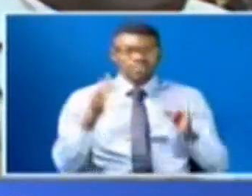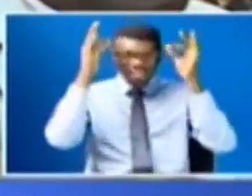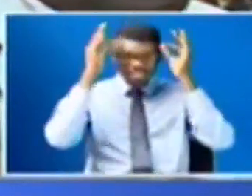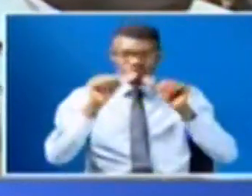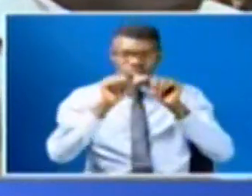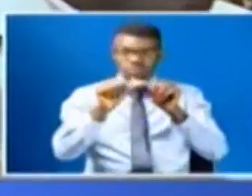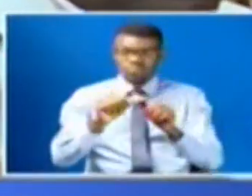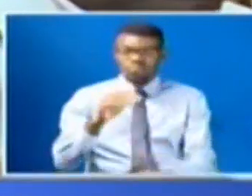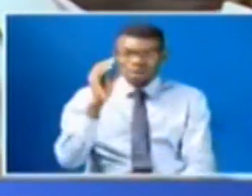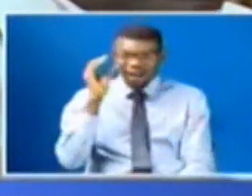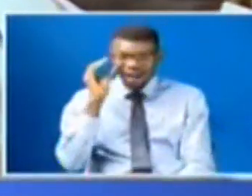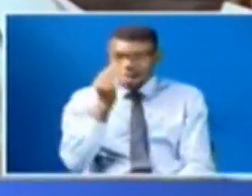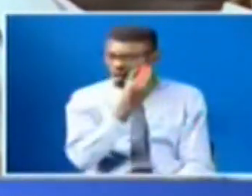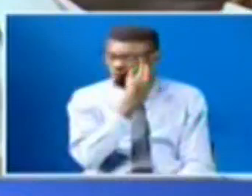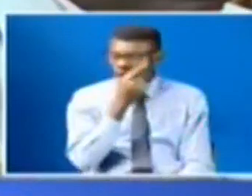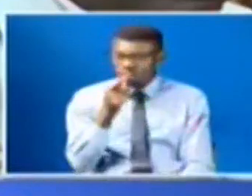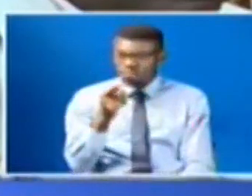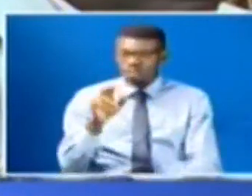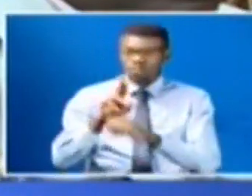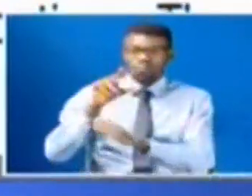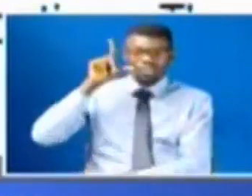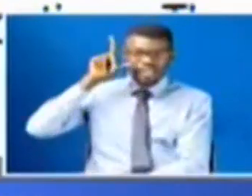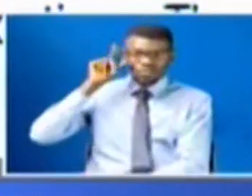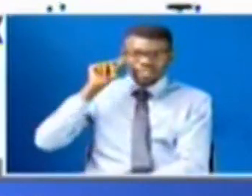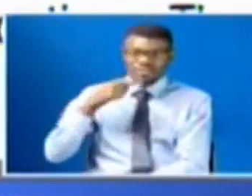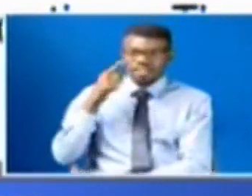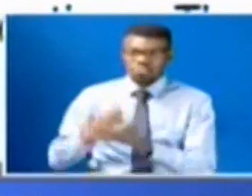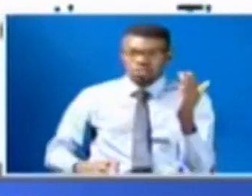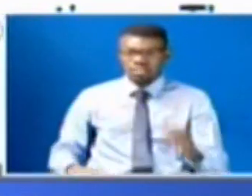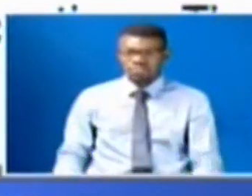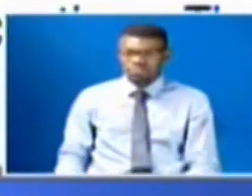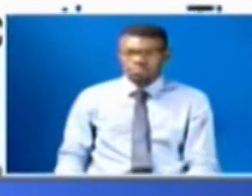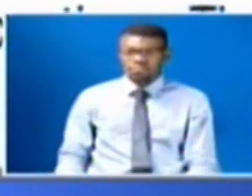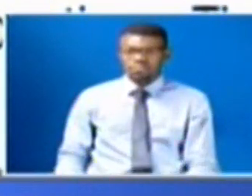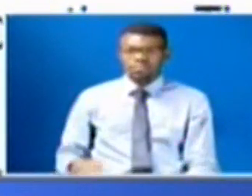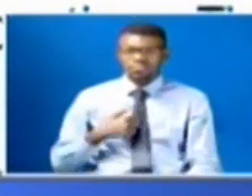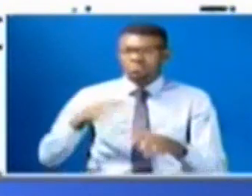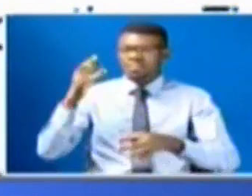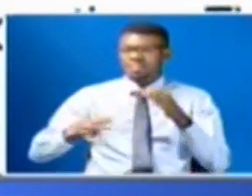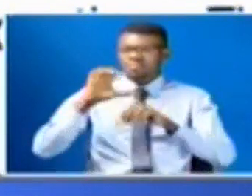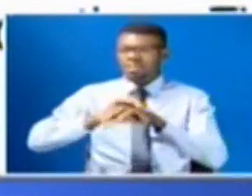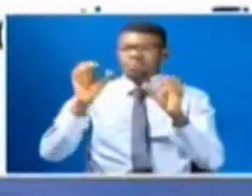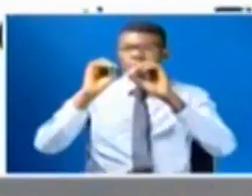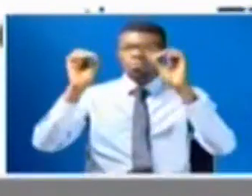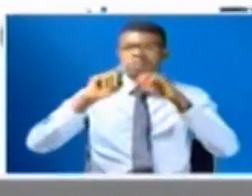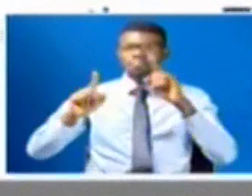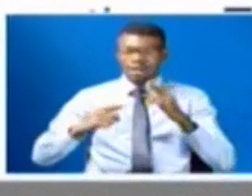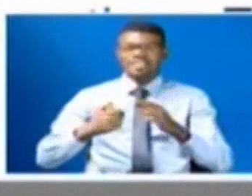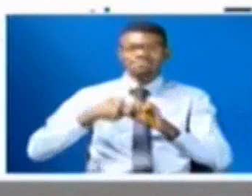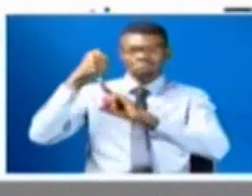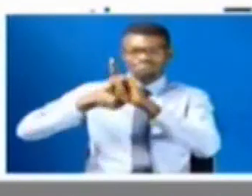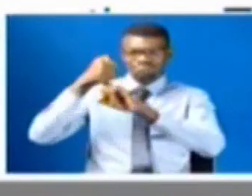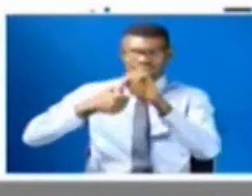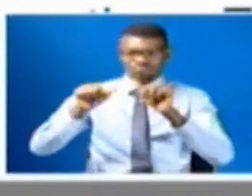Karua responded to the ruling through her Twitter handle, saying, "I did not get justice at the court, but Aluta Continua.